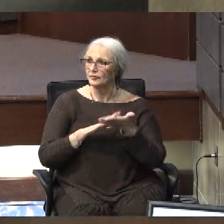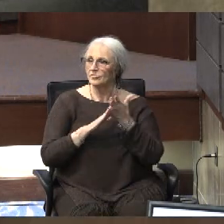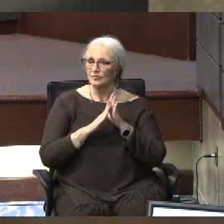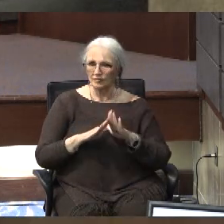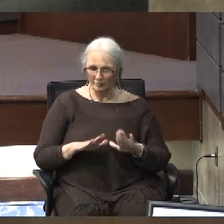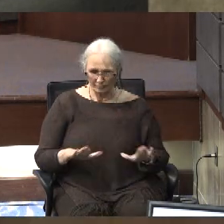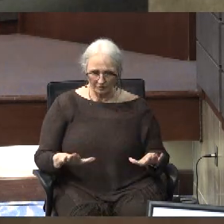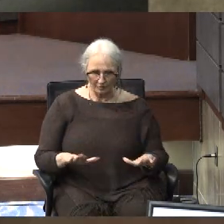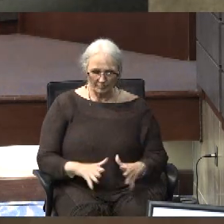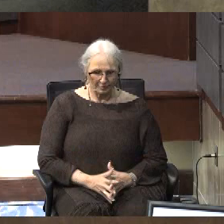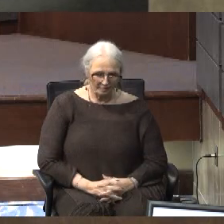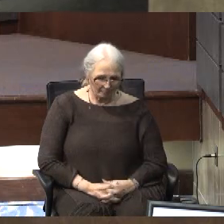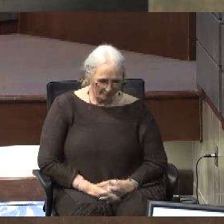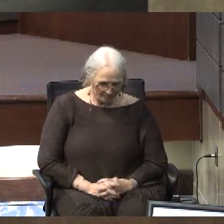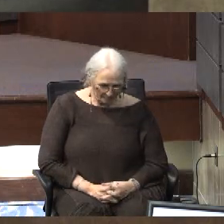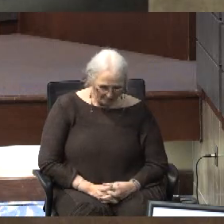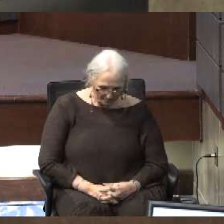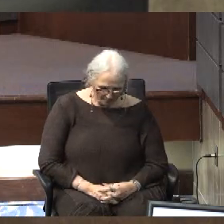of silence.